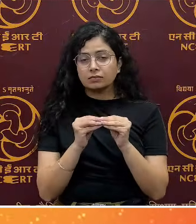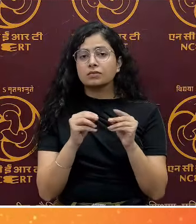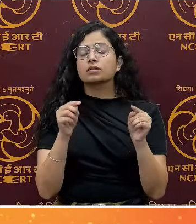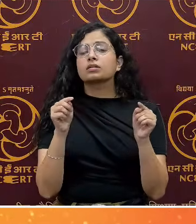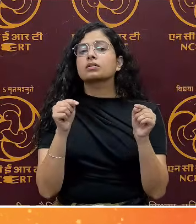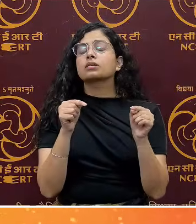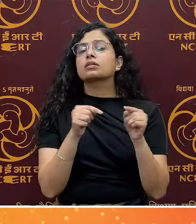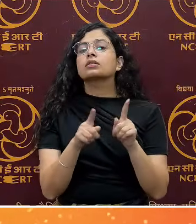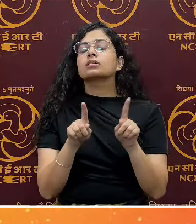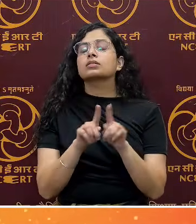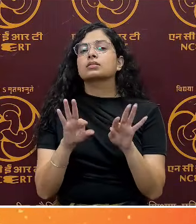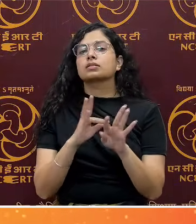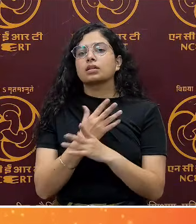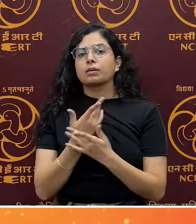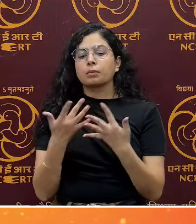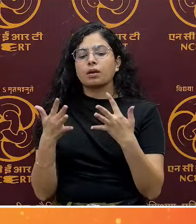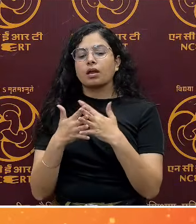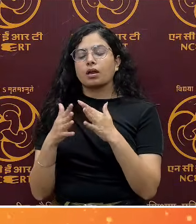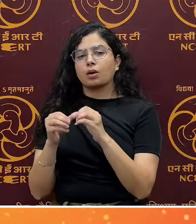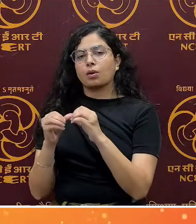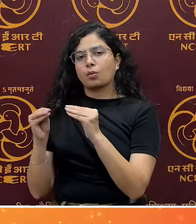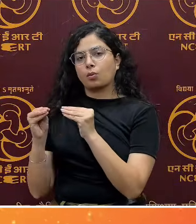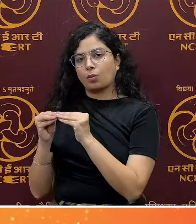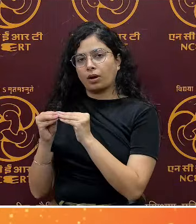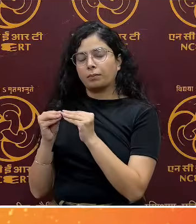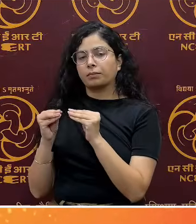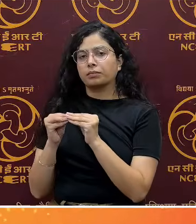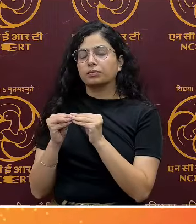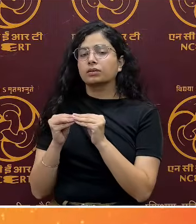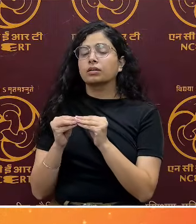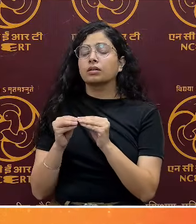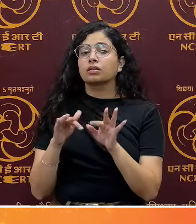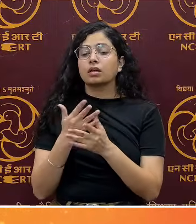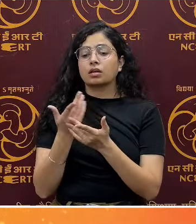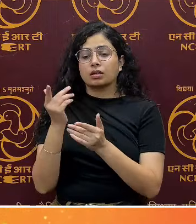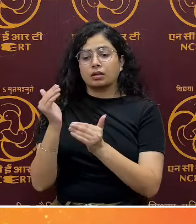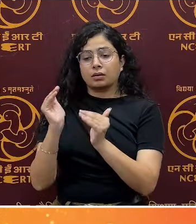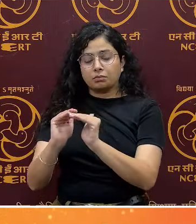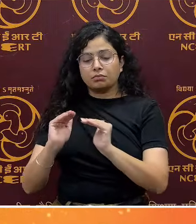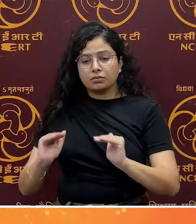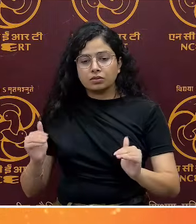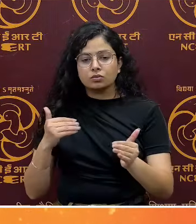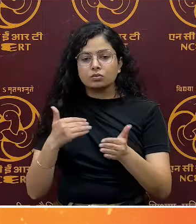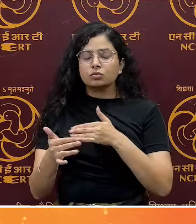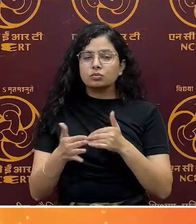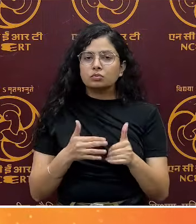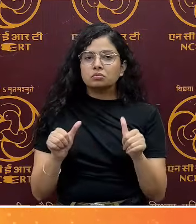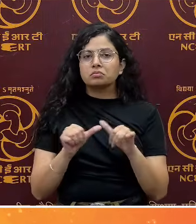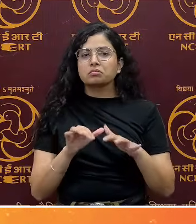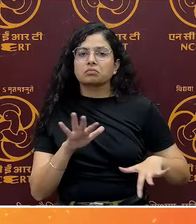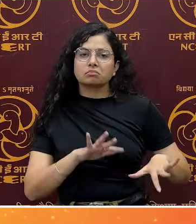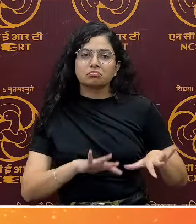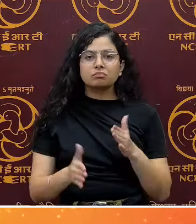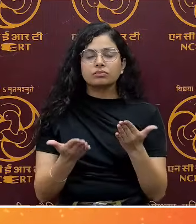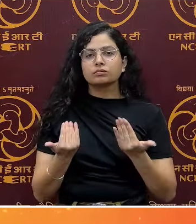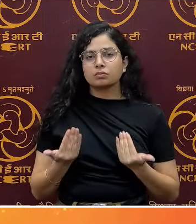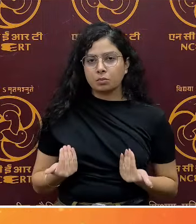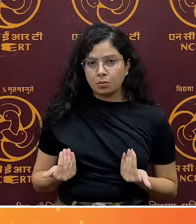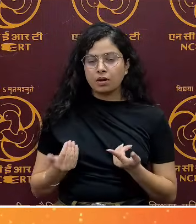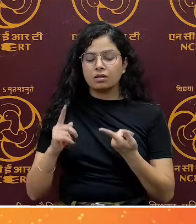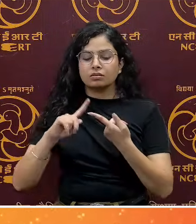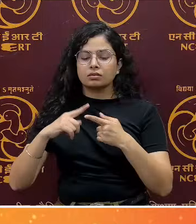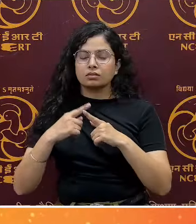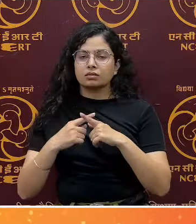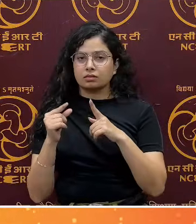web-based interactive platform where students can perform activities and